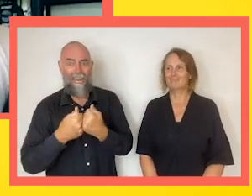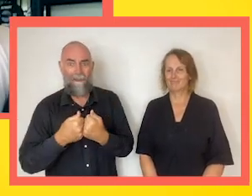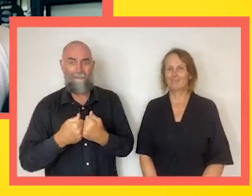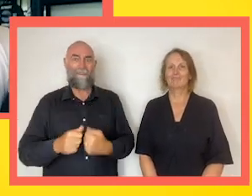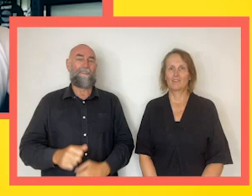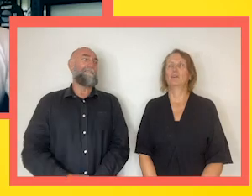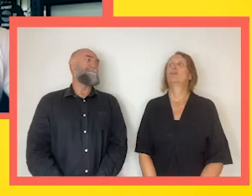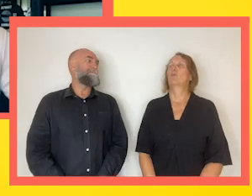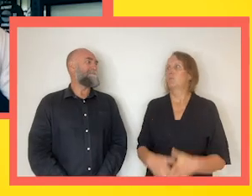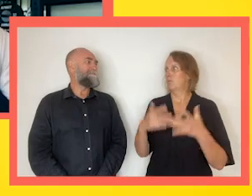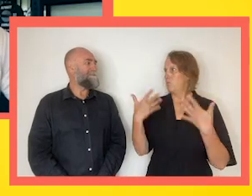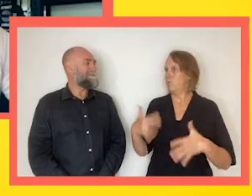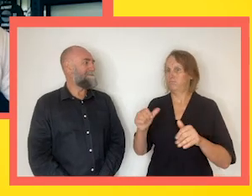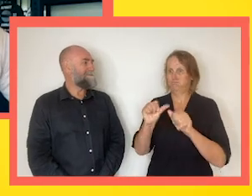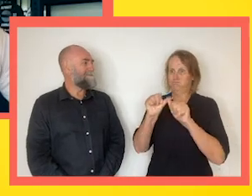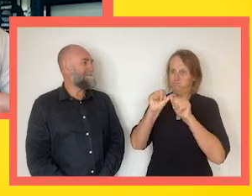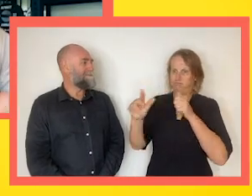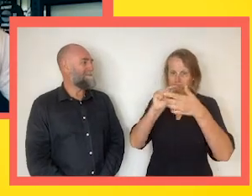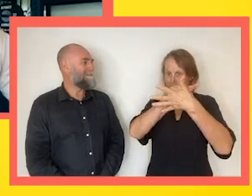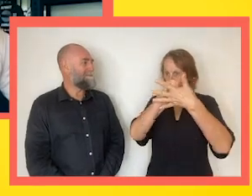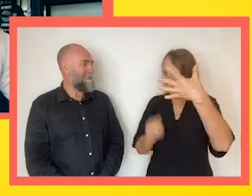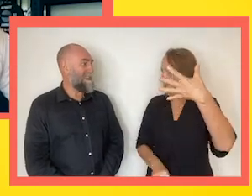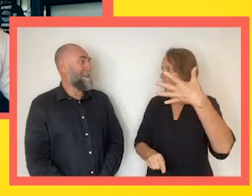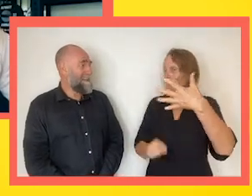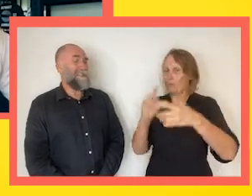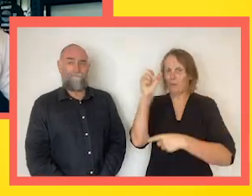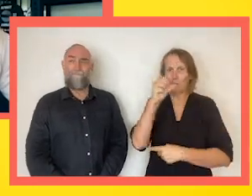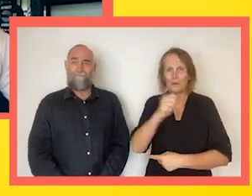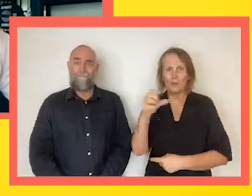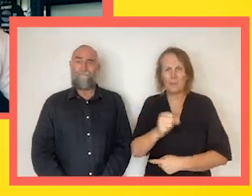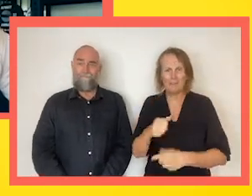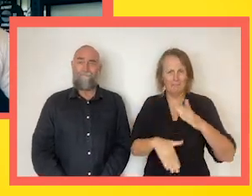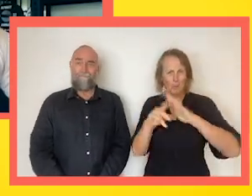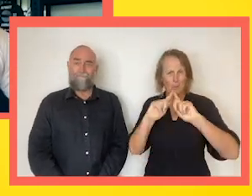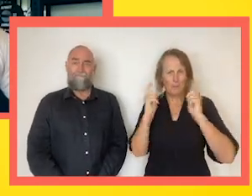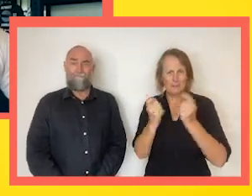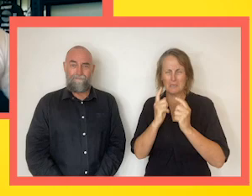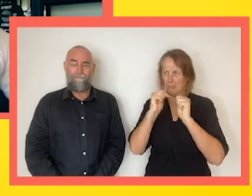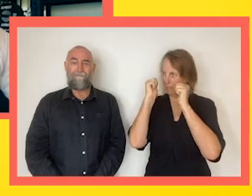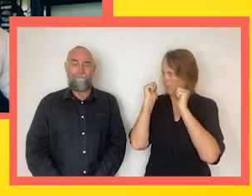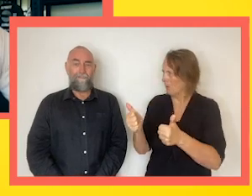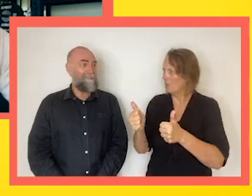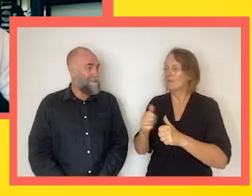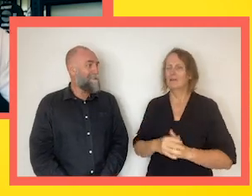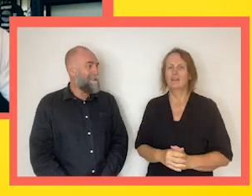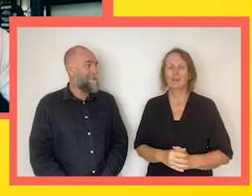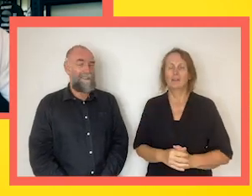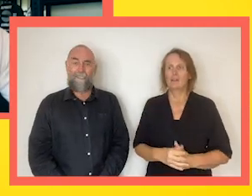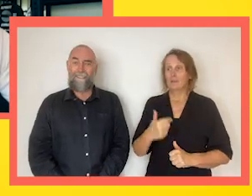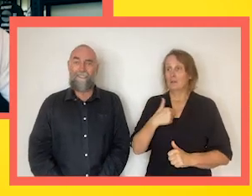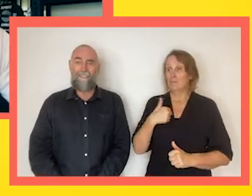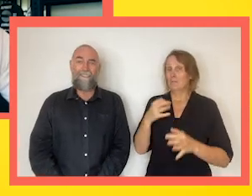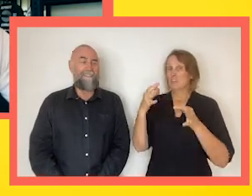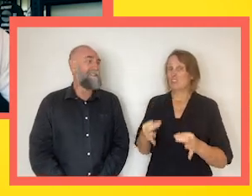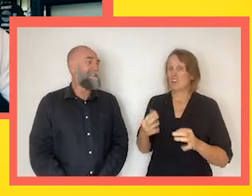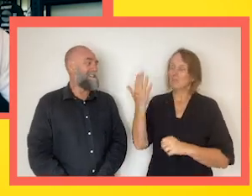It's absolutely amazing to see how many amazing results there. What a team. And Kurt, I decided